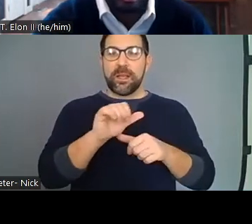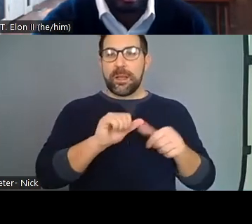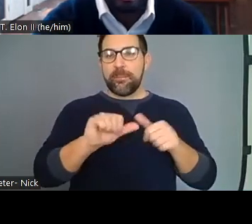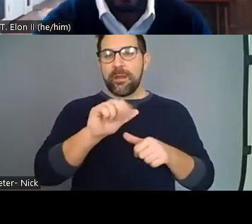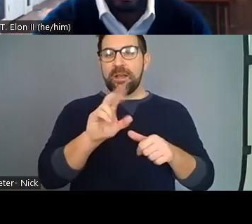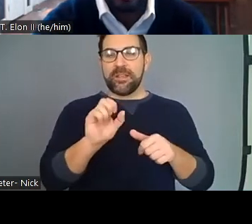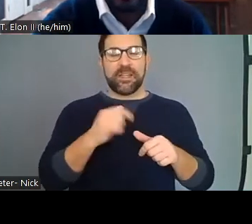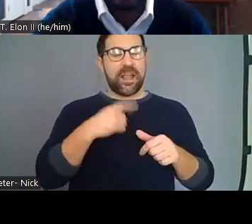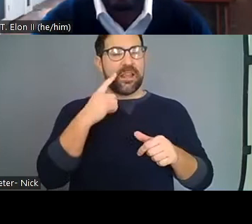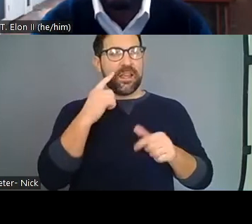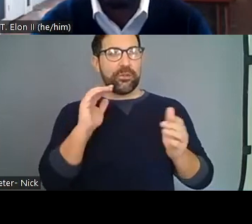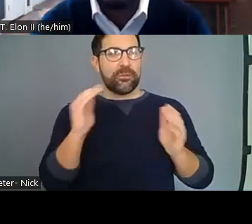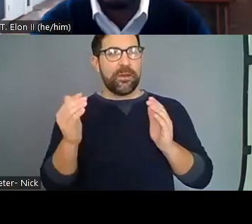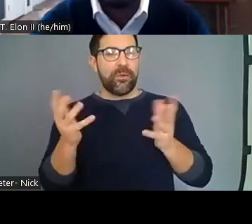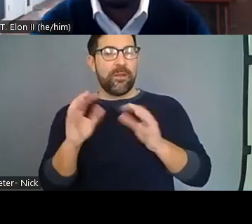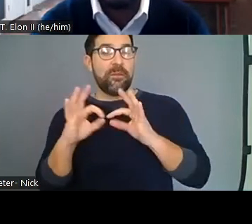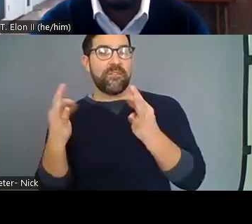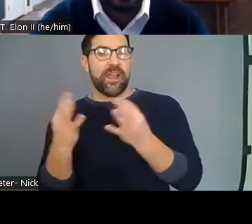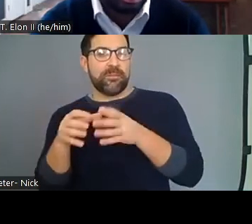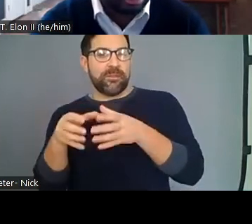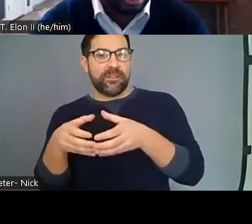family. So not just